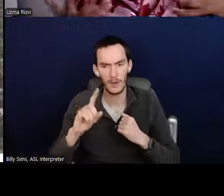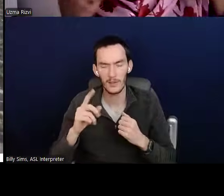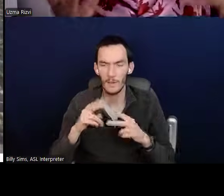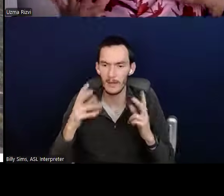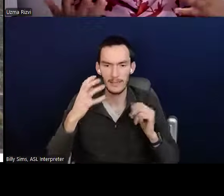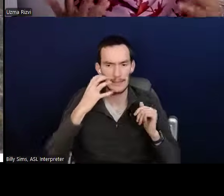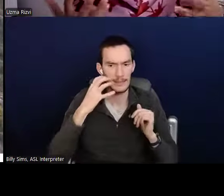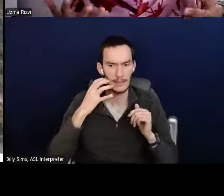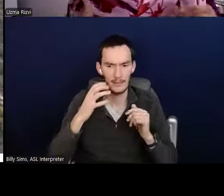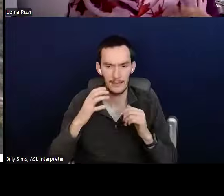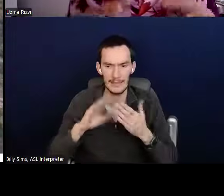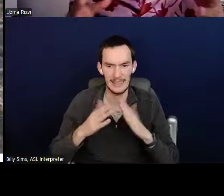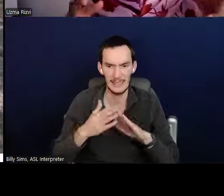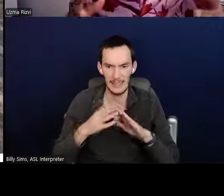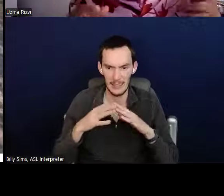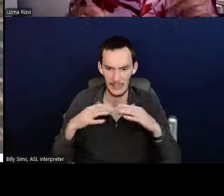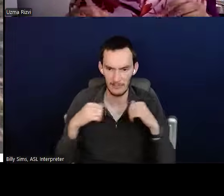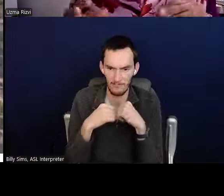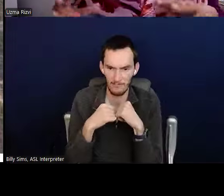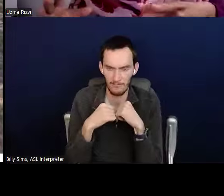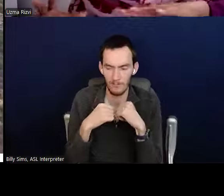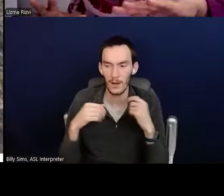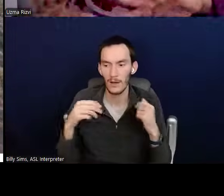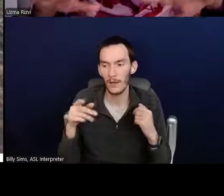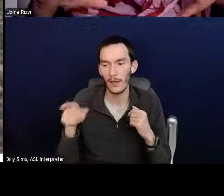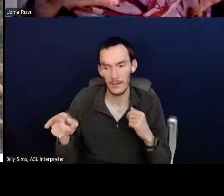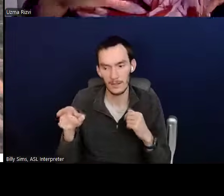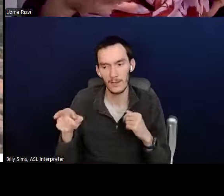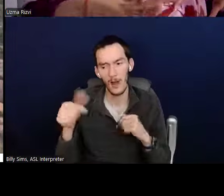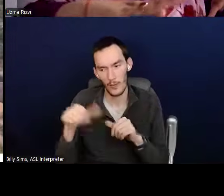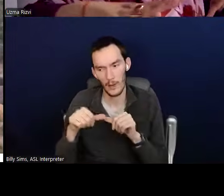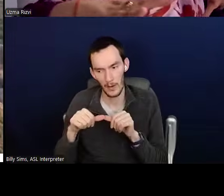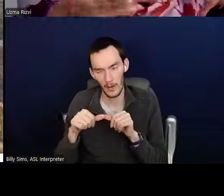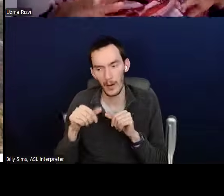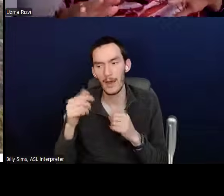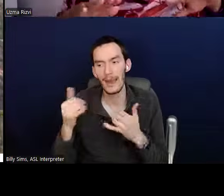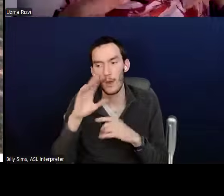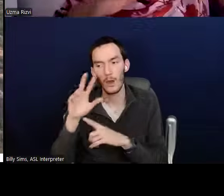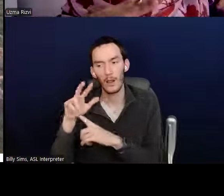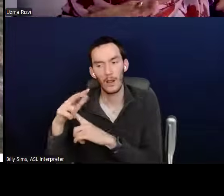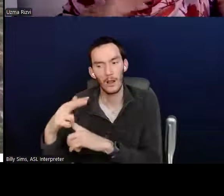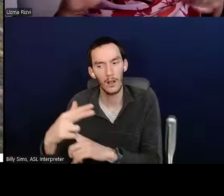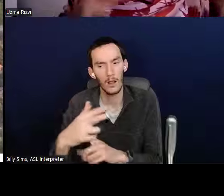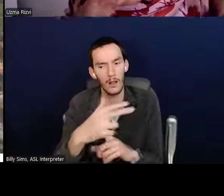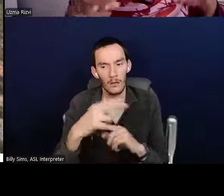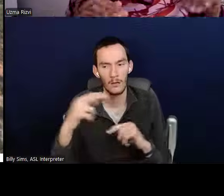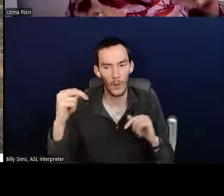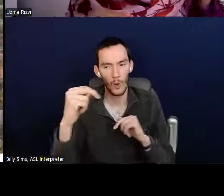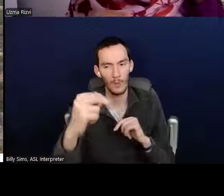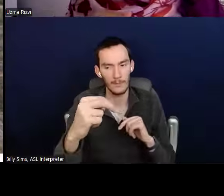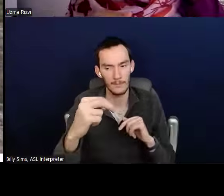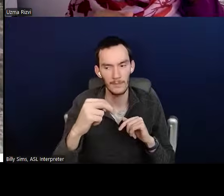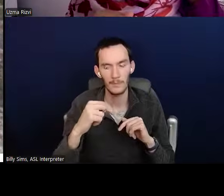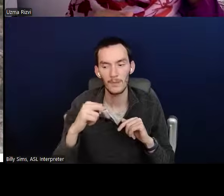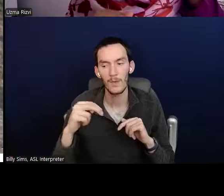dense city, right? And this is the Munir area. As we're gonna start turning north, we're gonna see some of the other